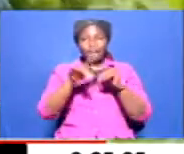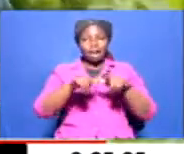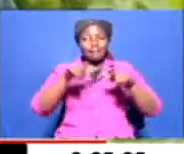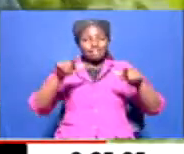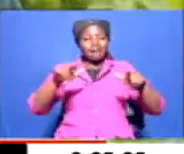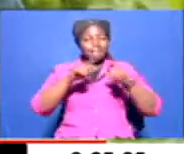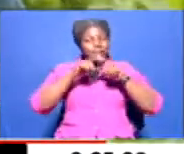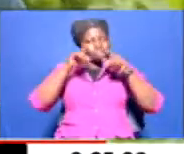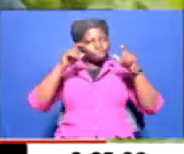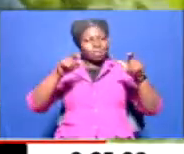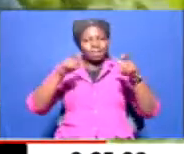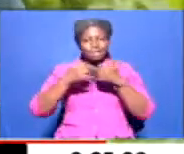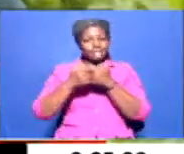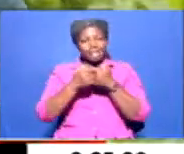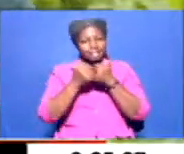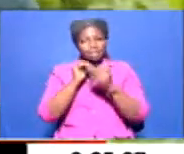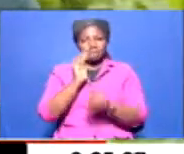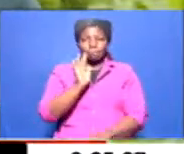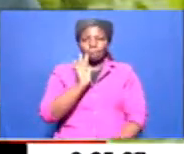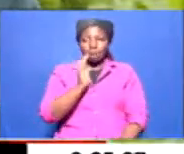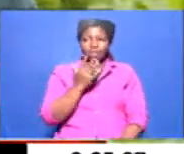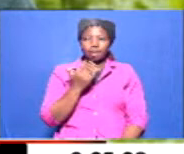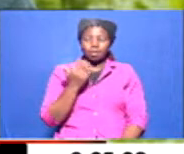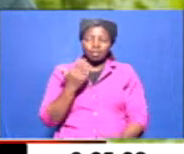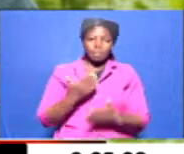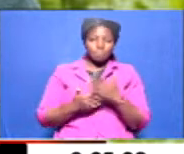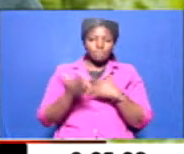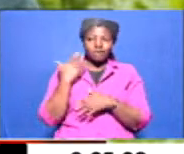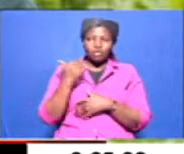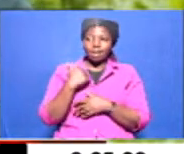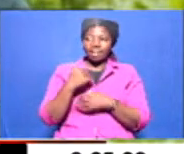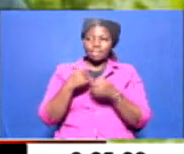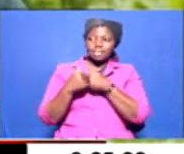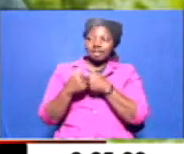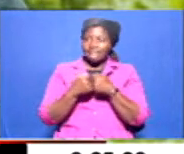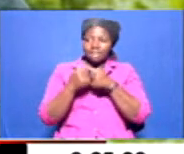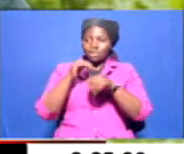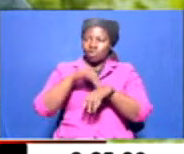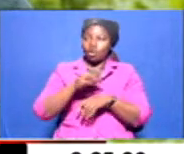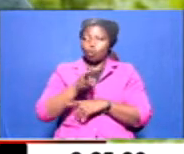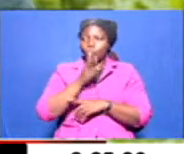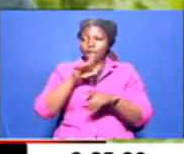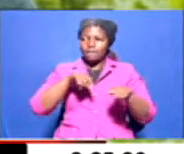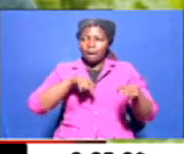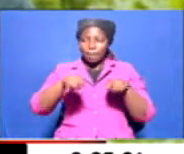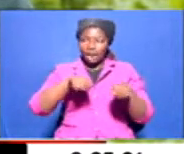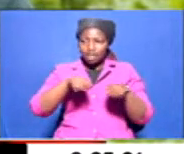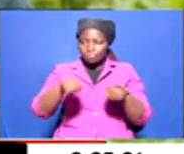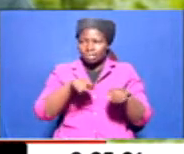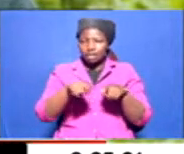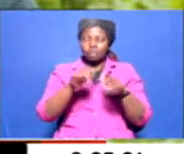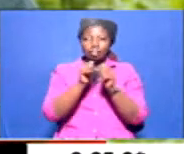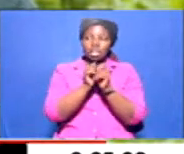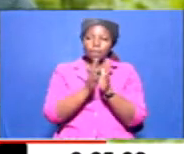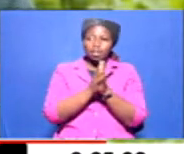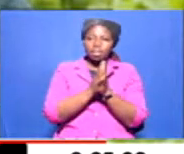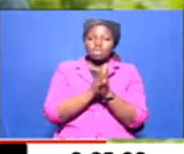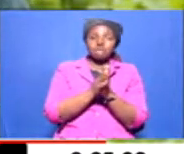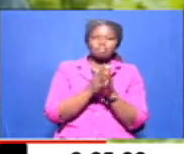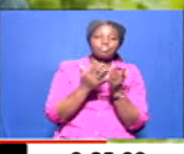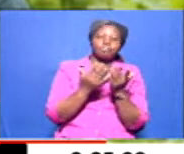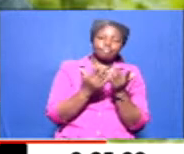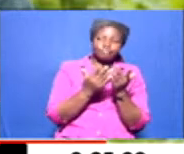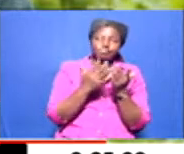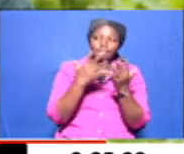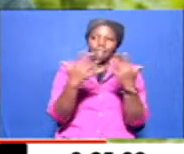faces. And I had some challenges on water management and the nutrition in the